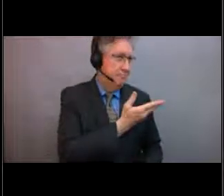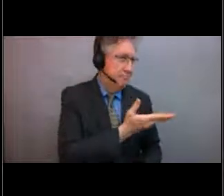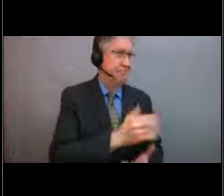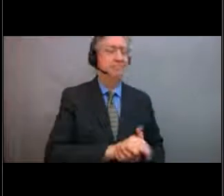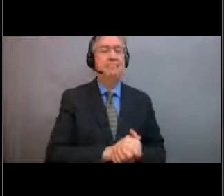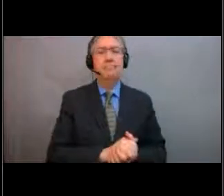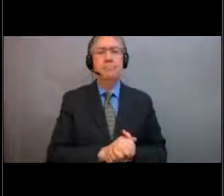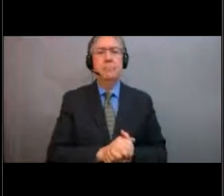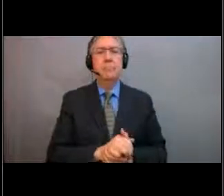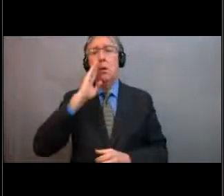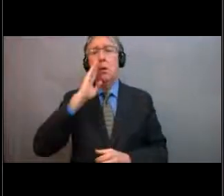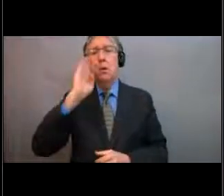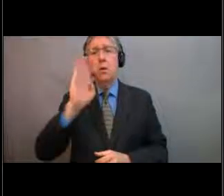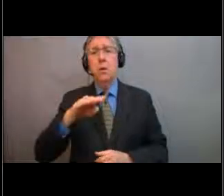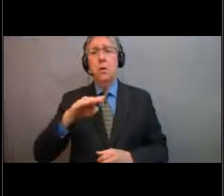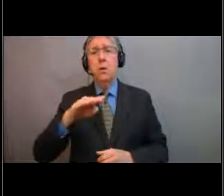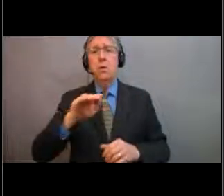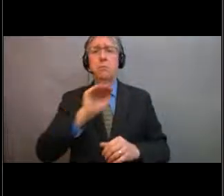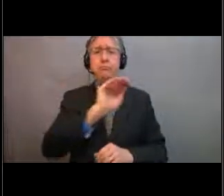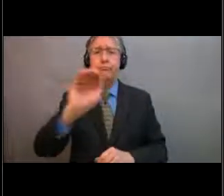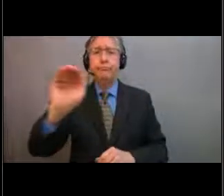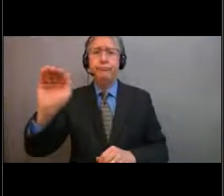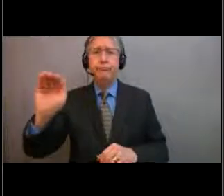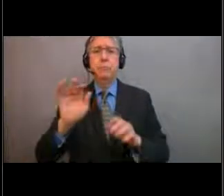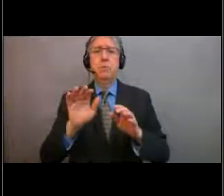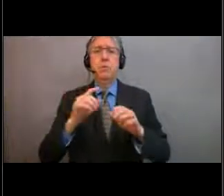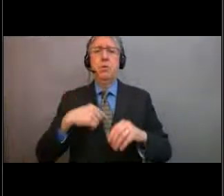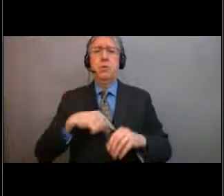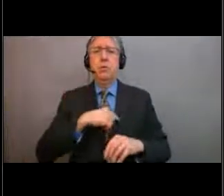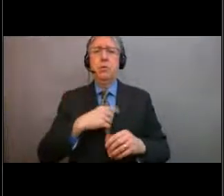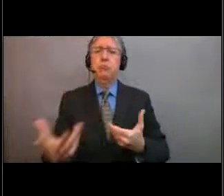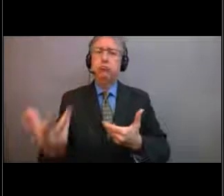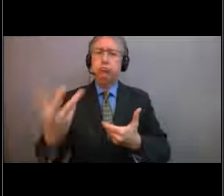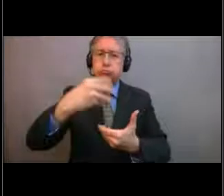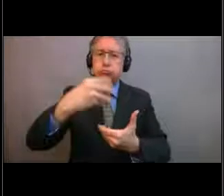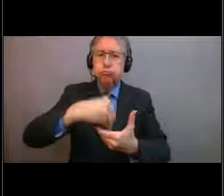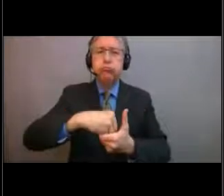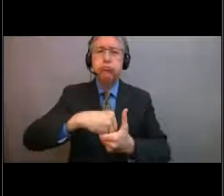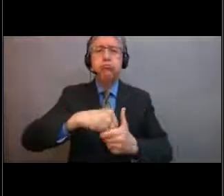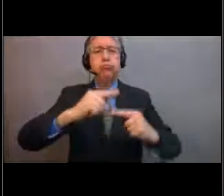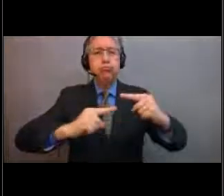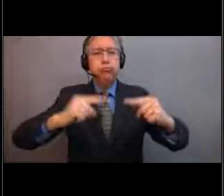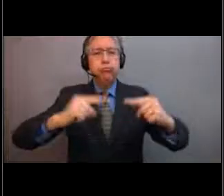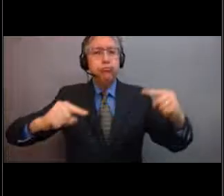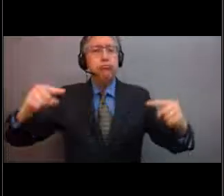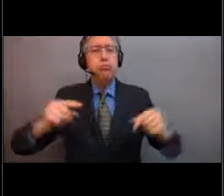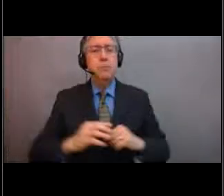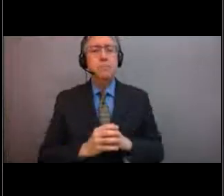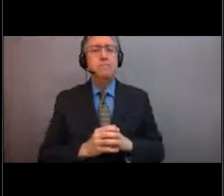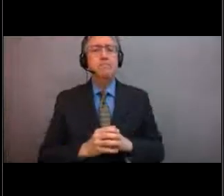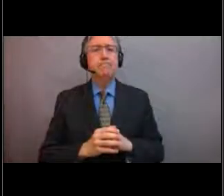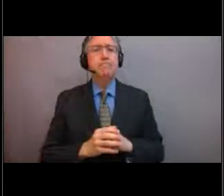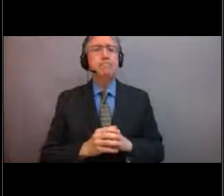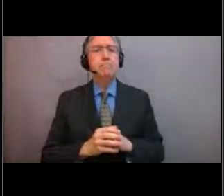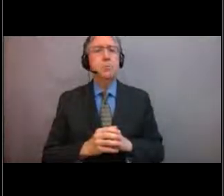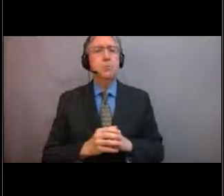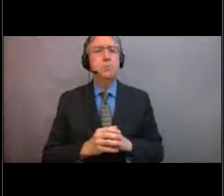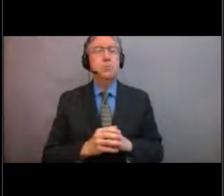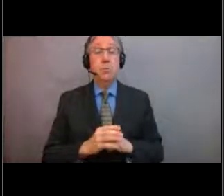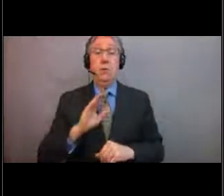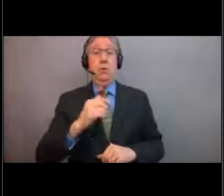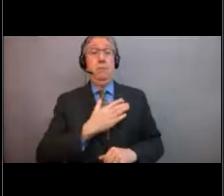It's very important that we remind each other how we are an inclusive organization. When I look at the